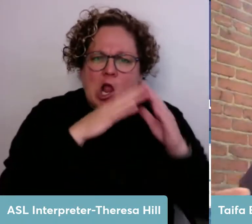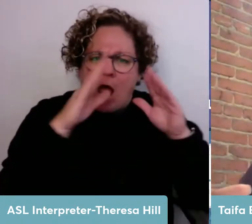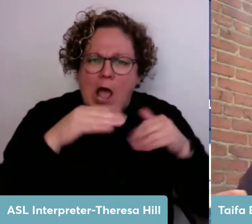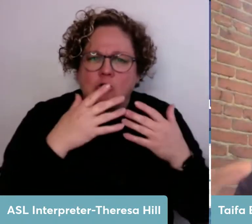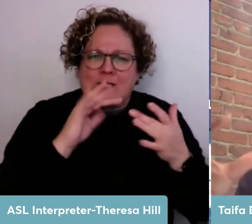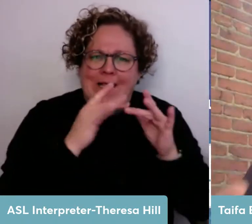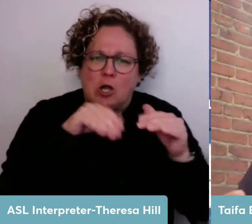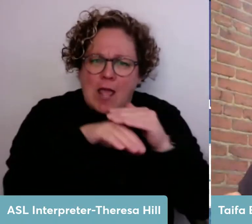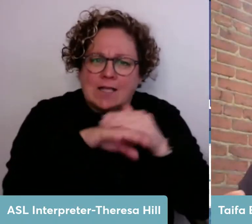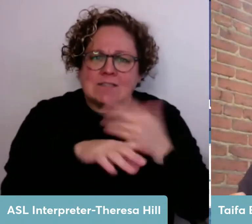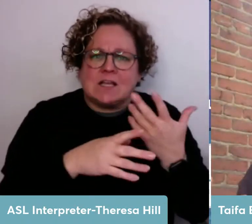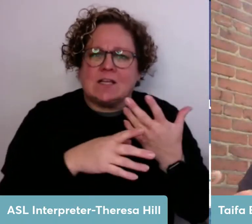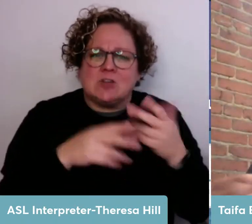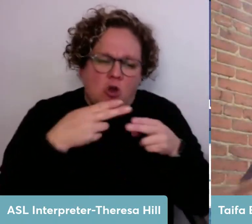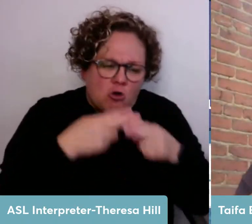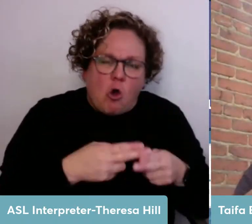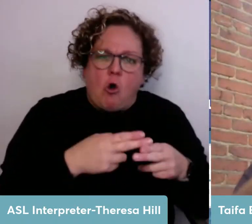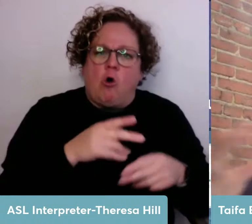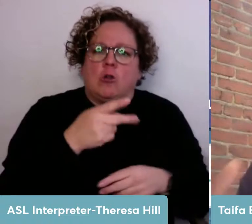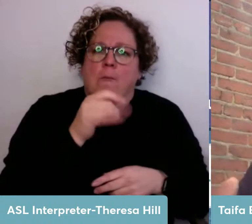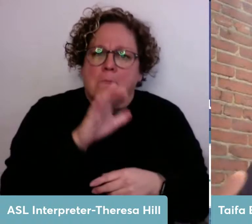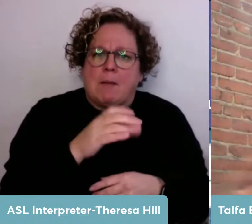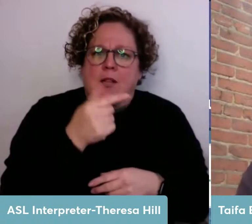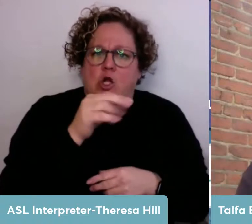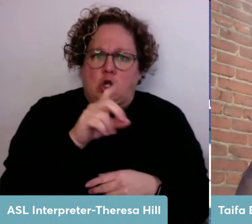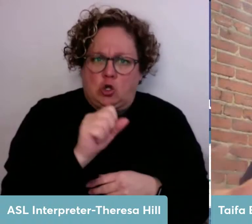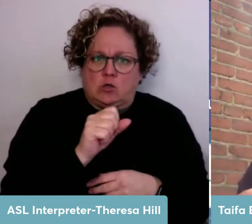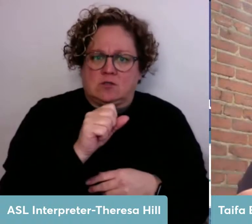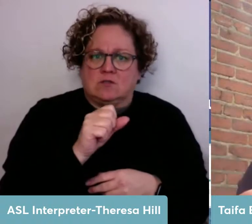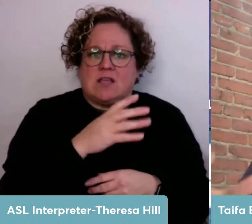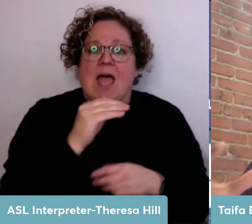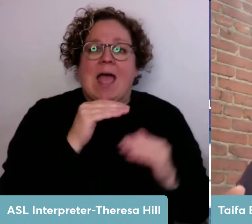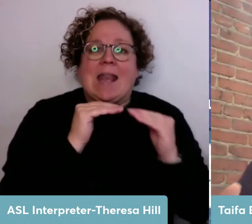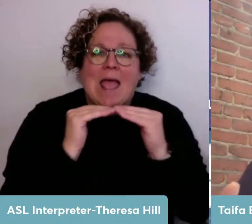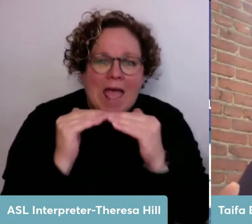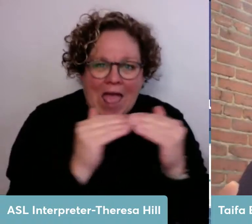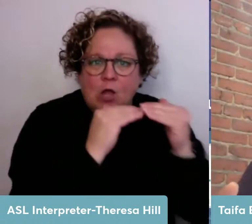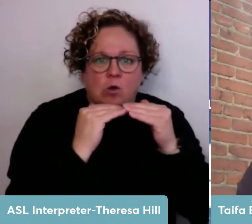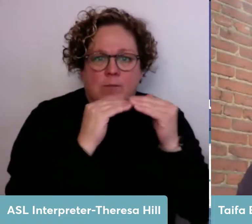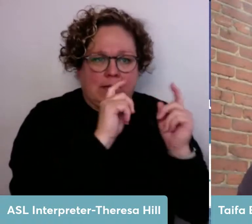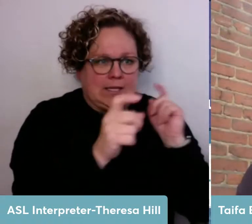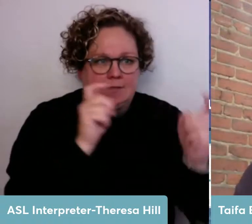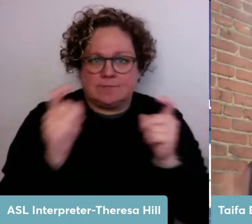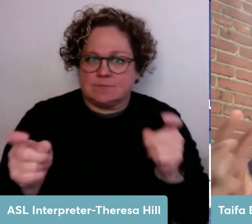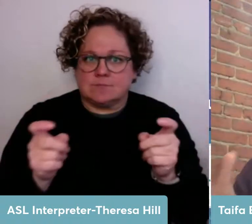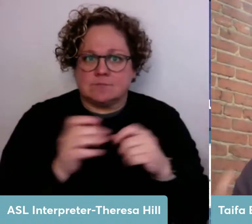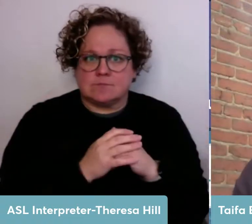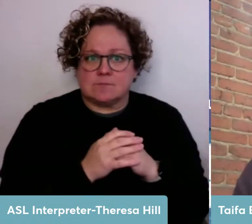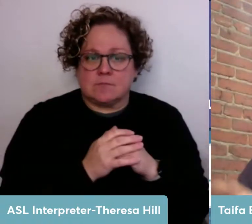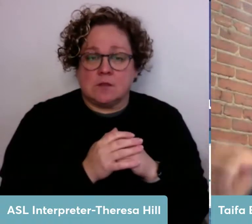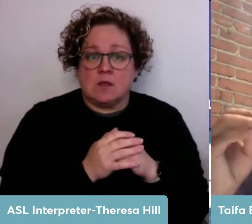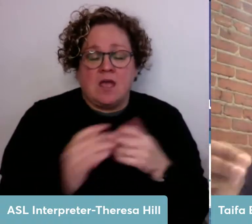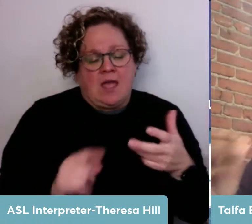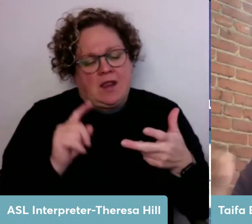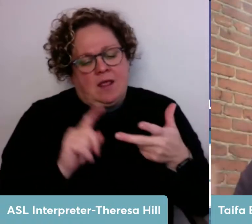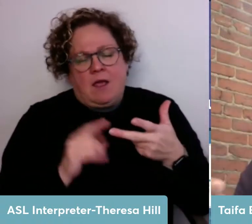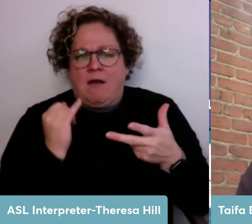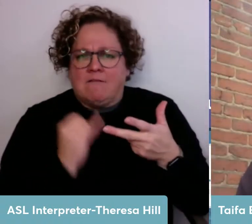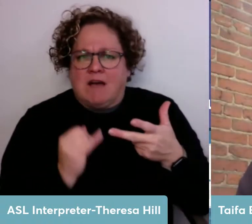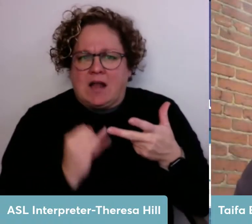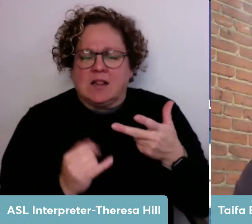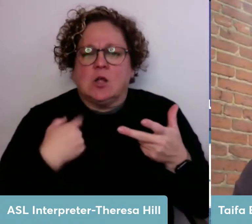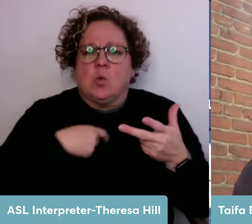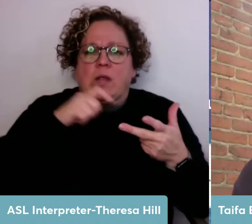as public goods and they are equitably administered. And finally, we've got to